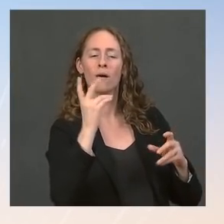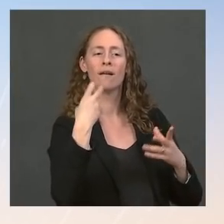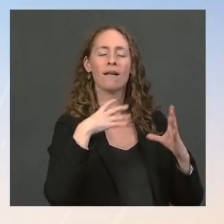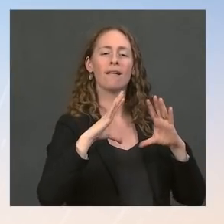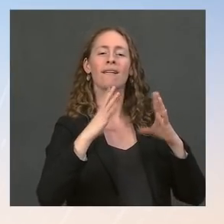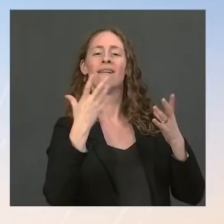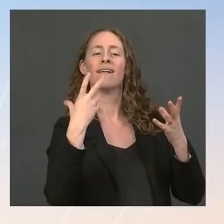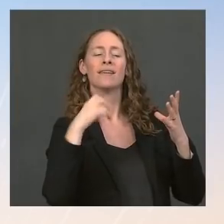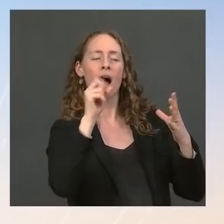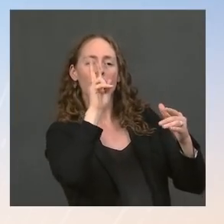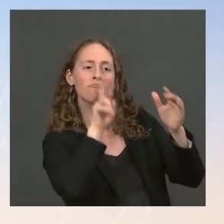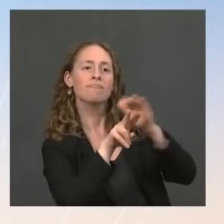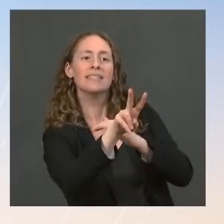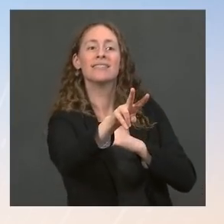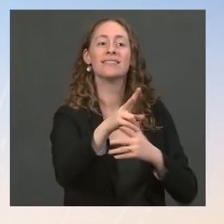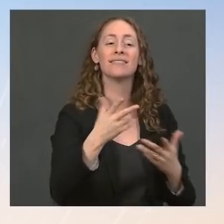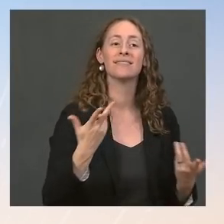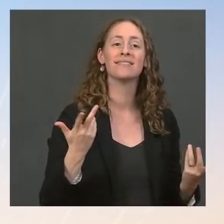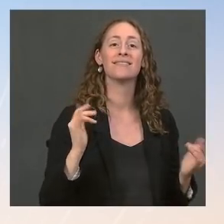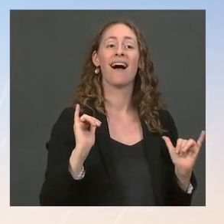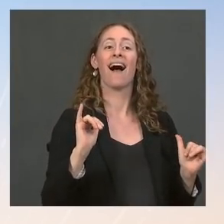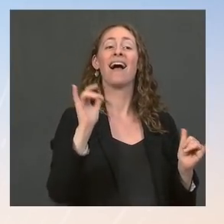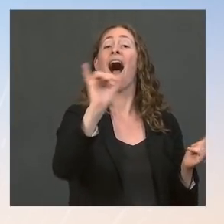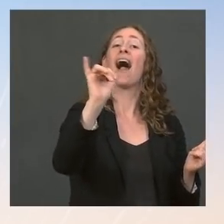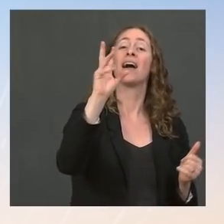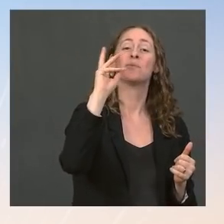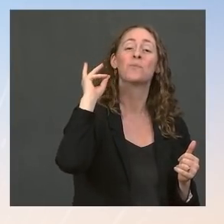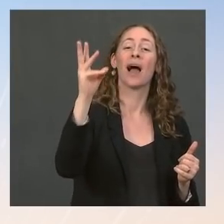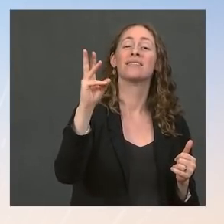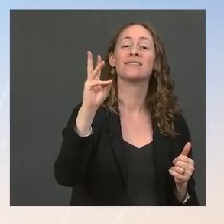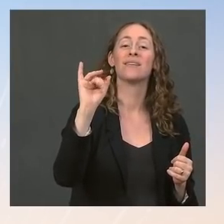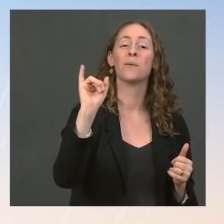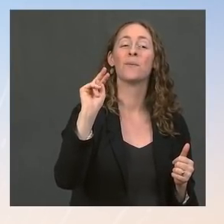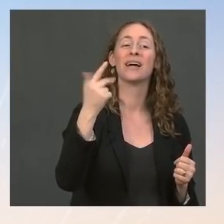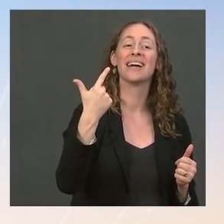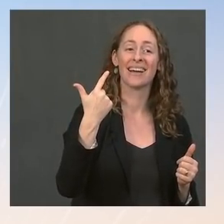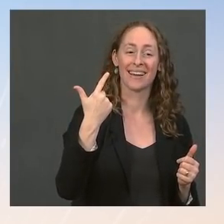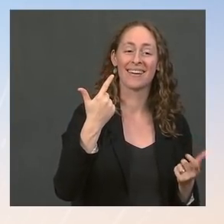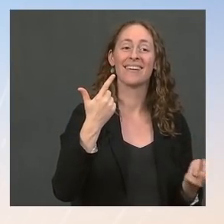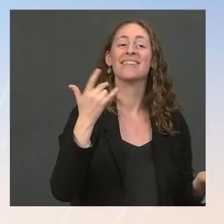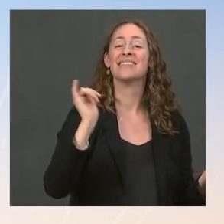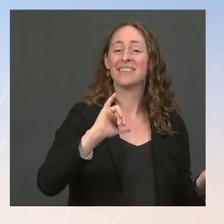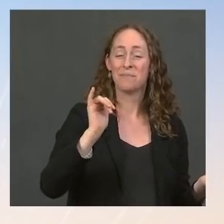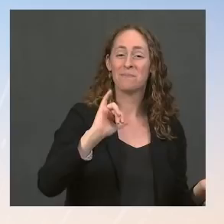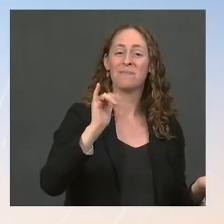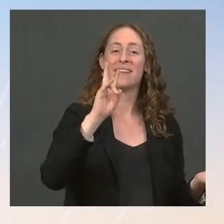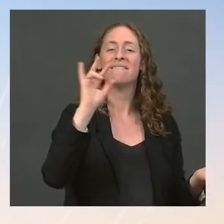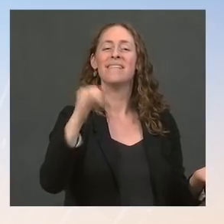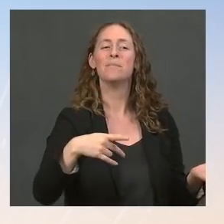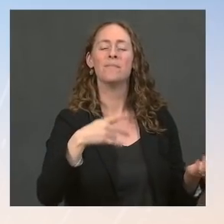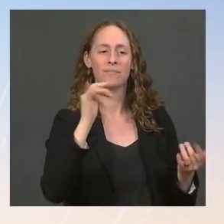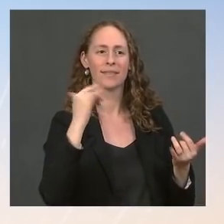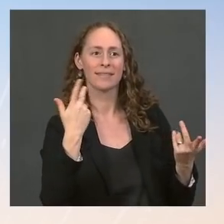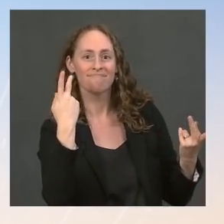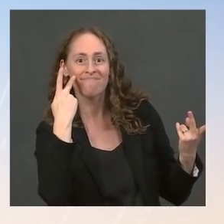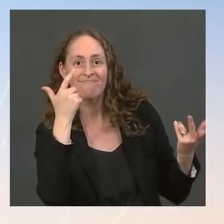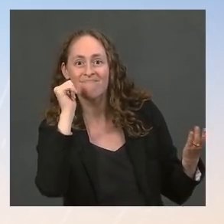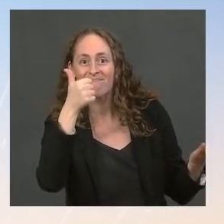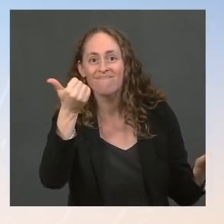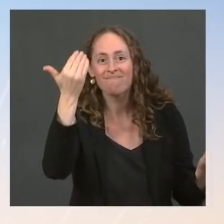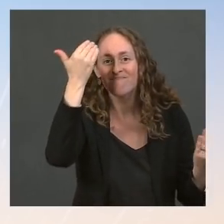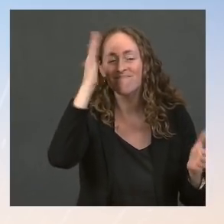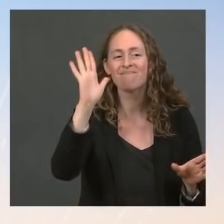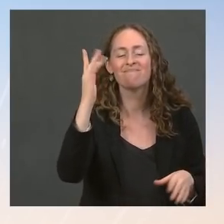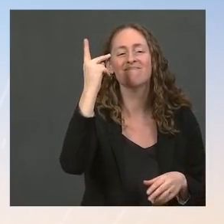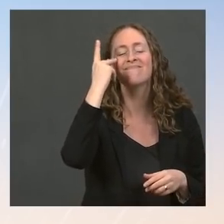Maybe The West Wing, if something good happens, maybe Veep, if not. I'm not sure. I will assess tomorrow where we stand. You know, in all